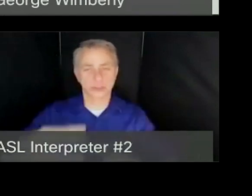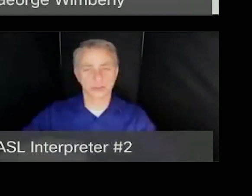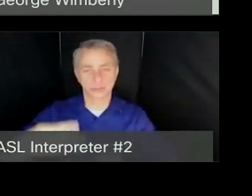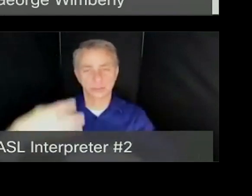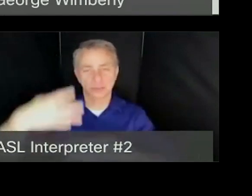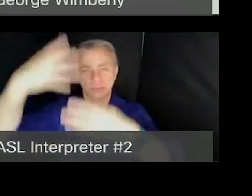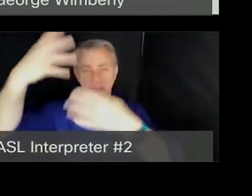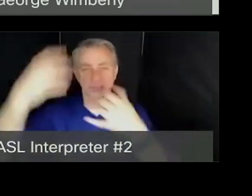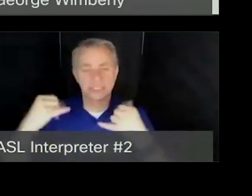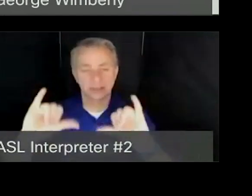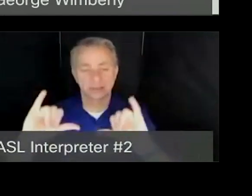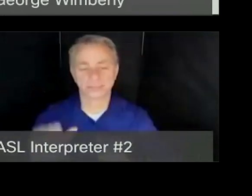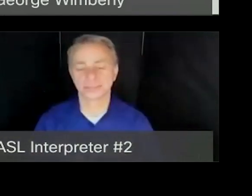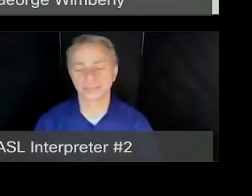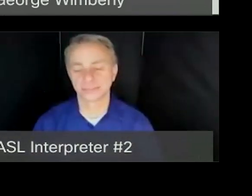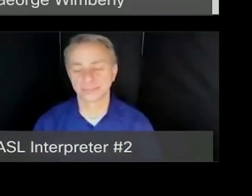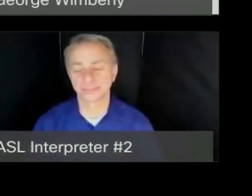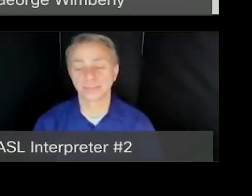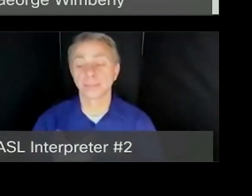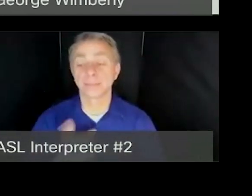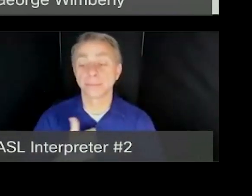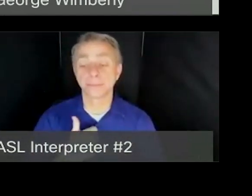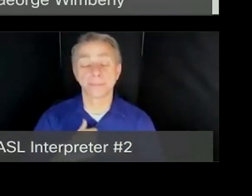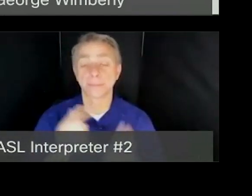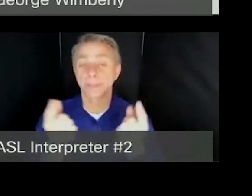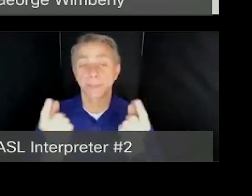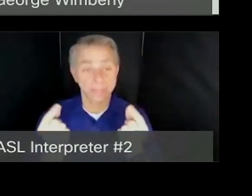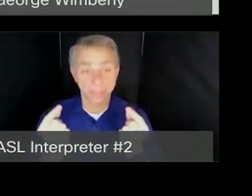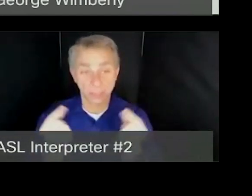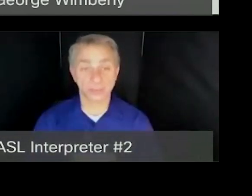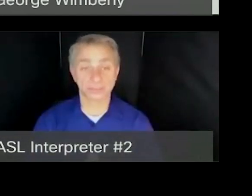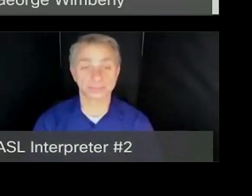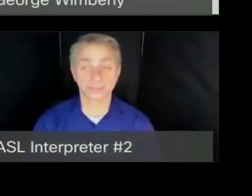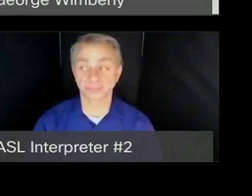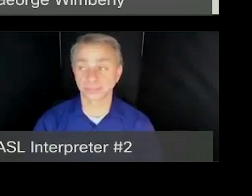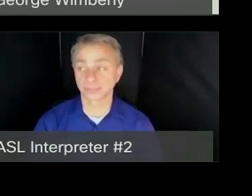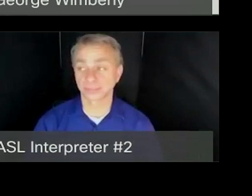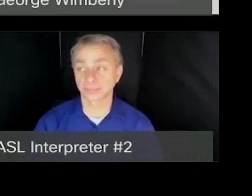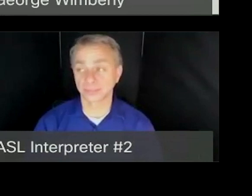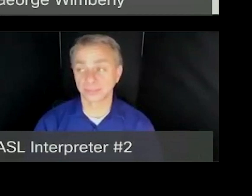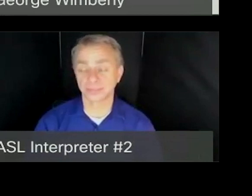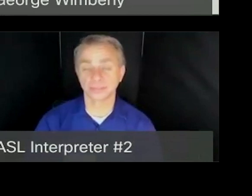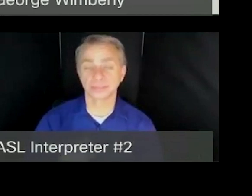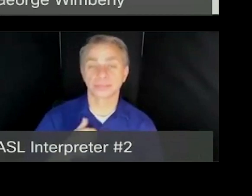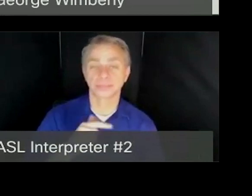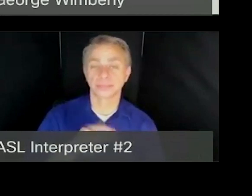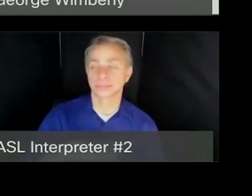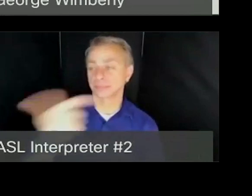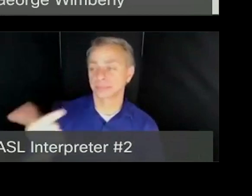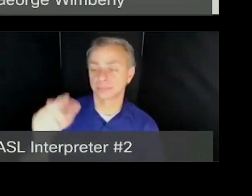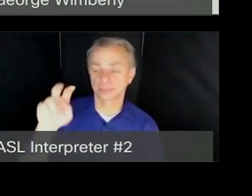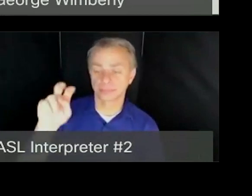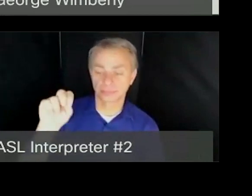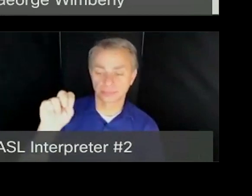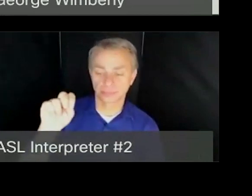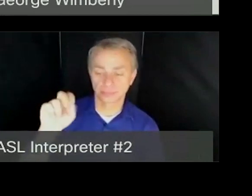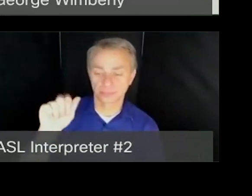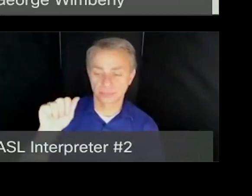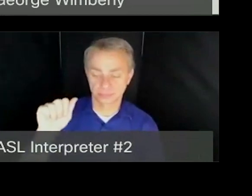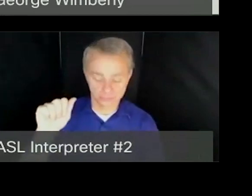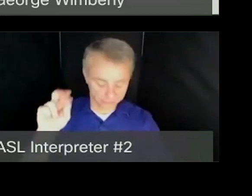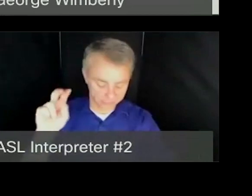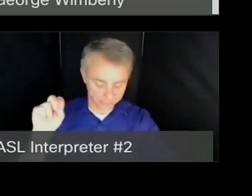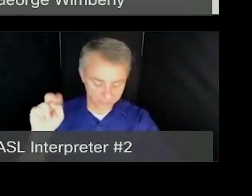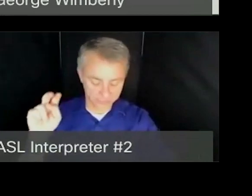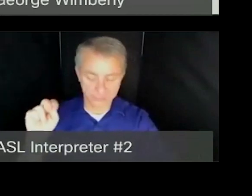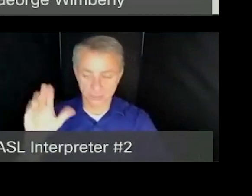but what I'm going to do is I'm going to turn this next section over to Nancy Sharkey, who is going to talk a little bit